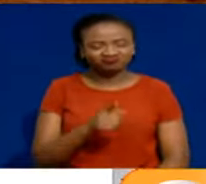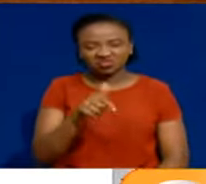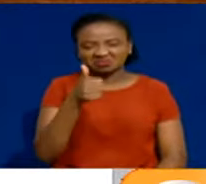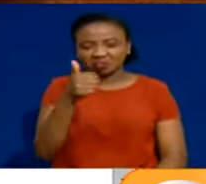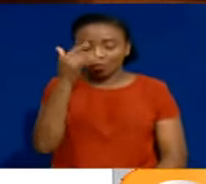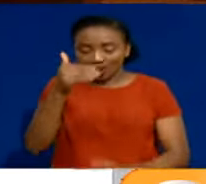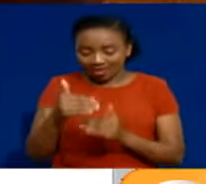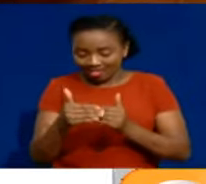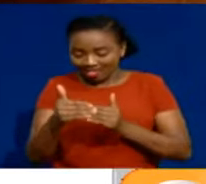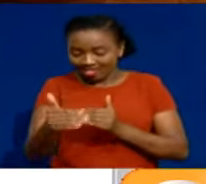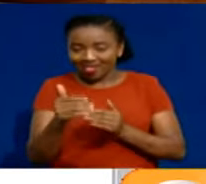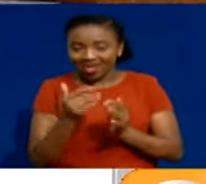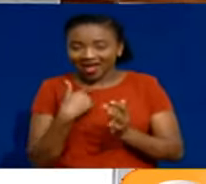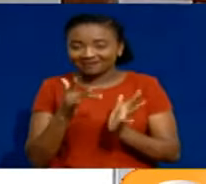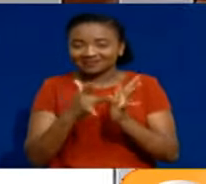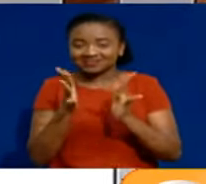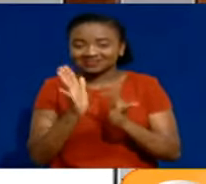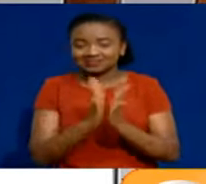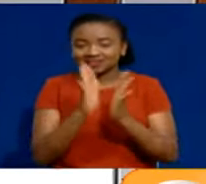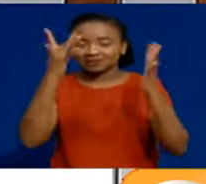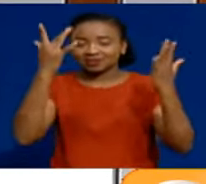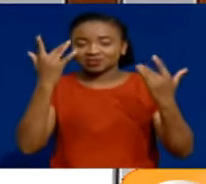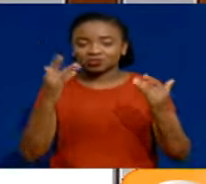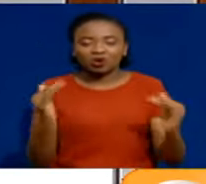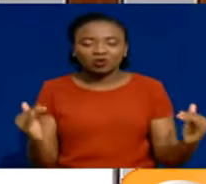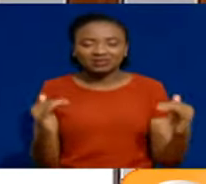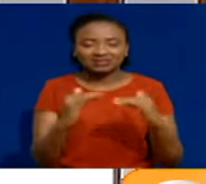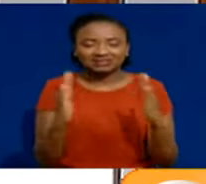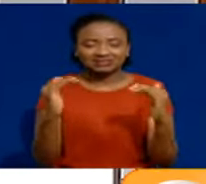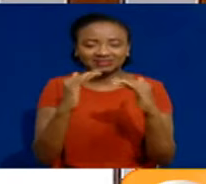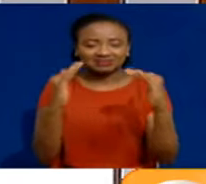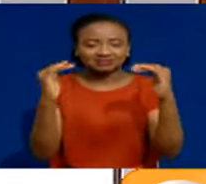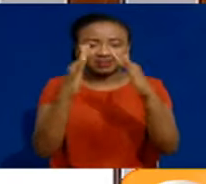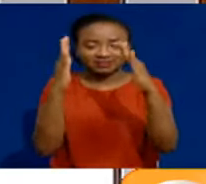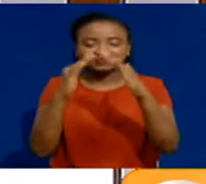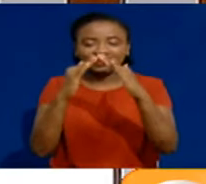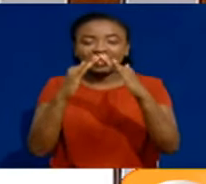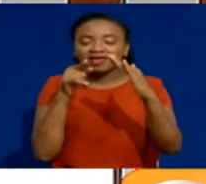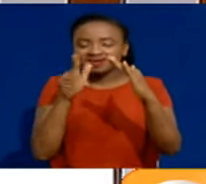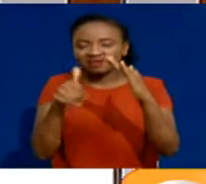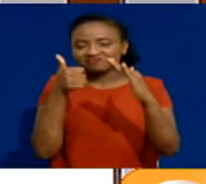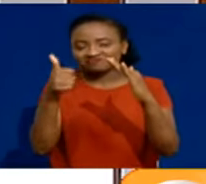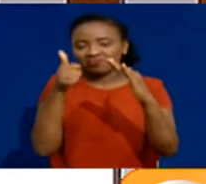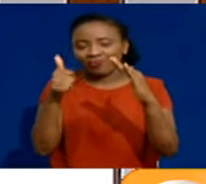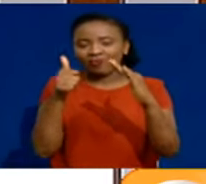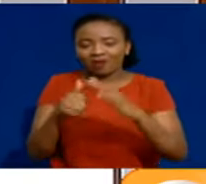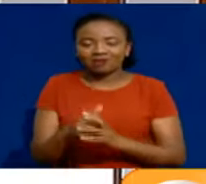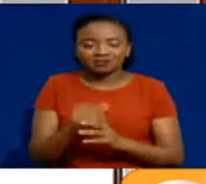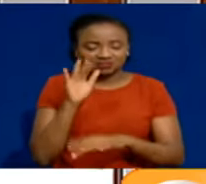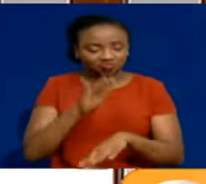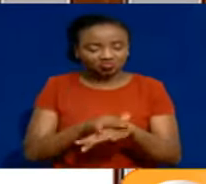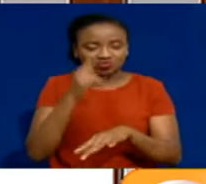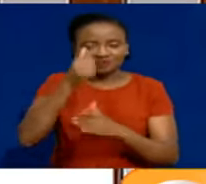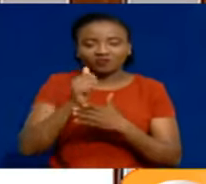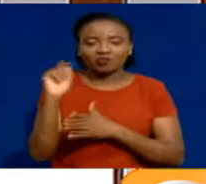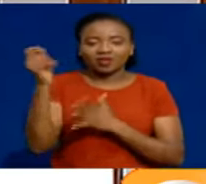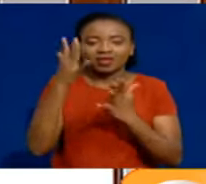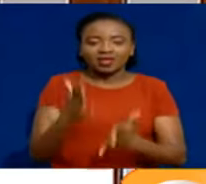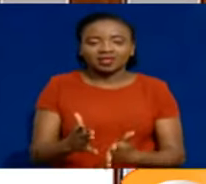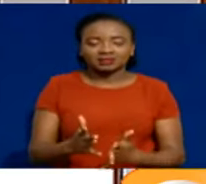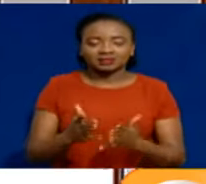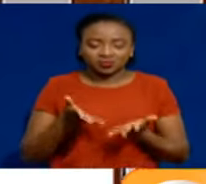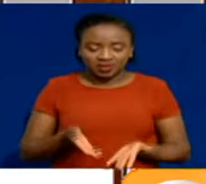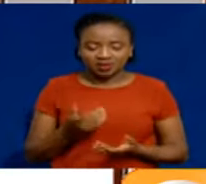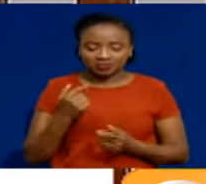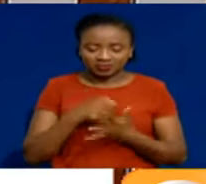Christmas, that was a very good gift to Kenyans. Very good gift to Kenyans. What they should do, they should redouble their efforts